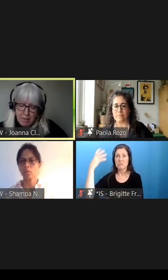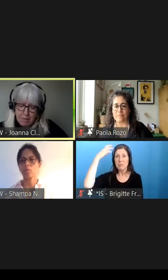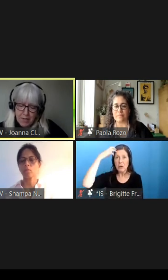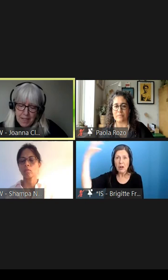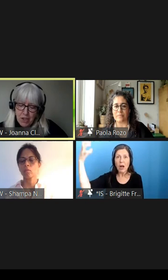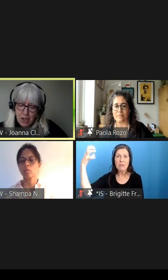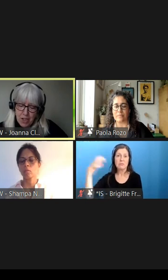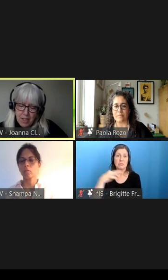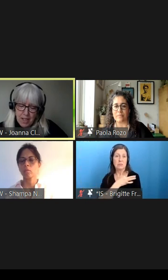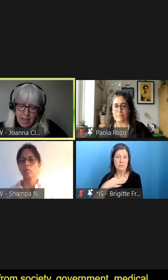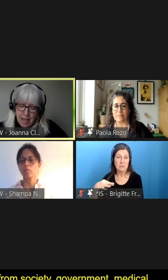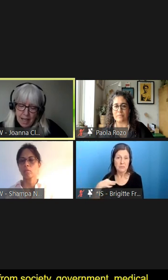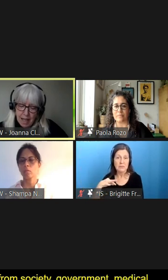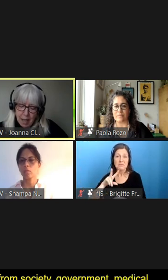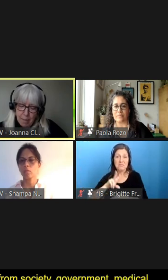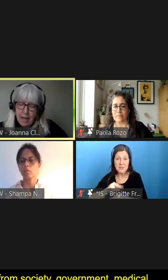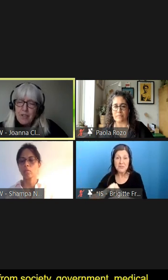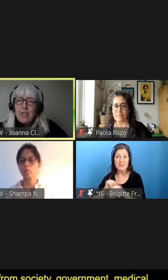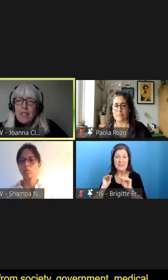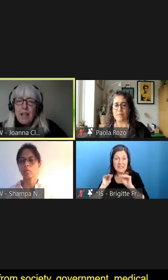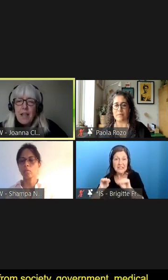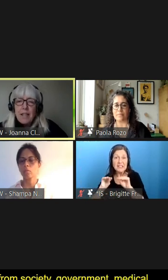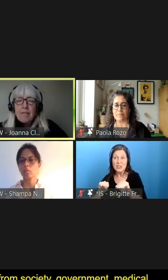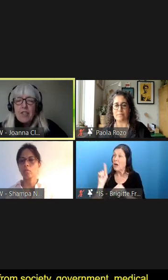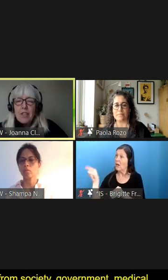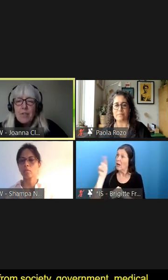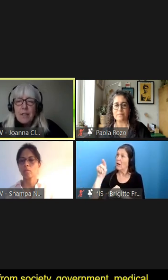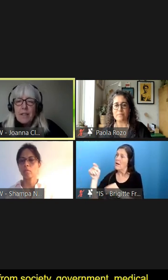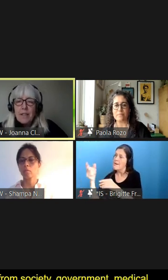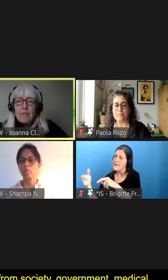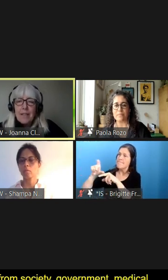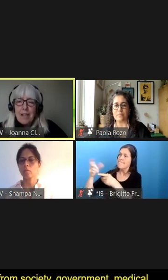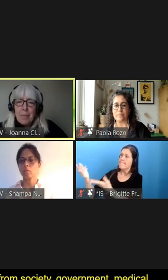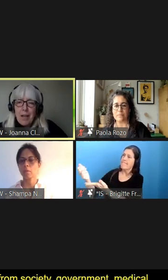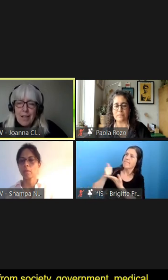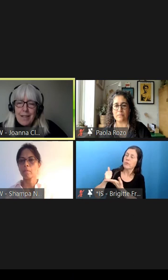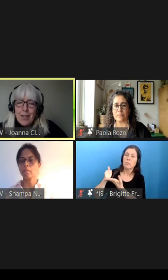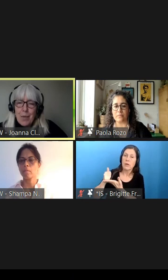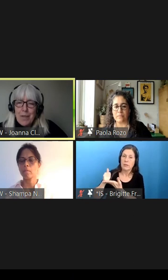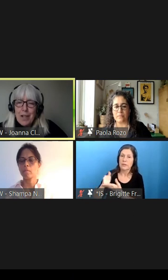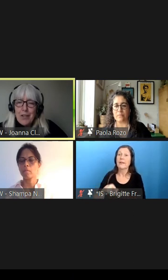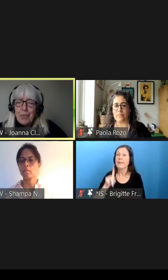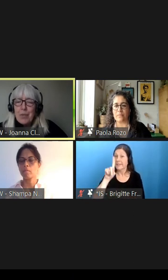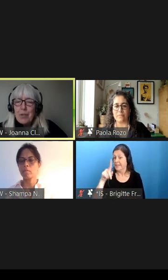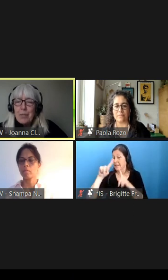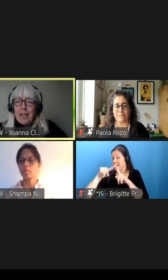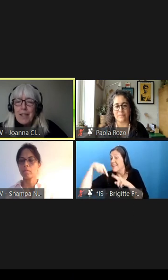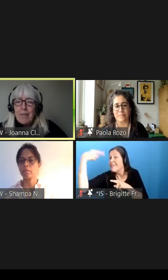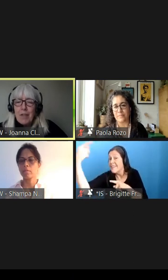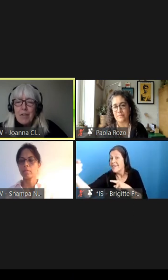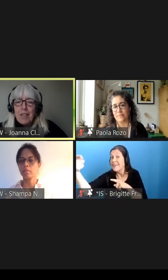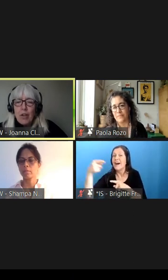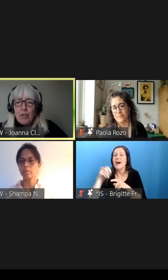staff, teachers. I should say, just to quickly flag up our next webinar, that we will